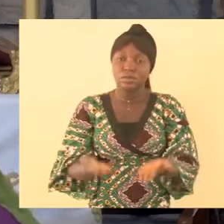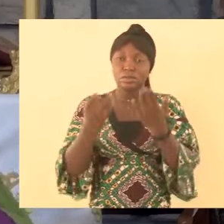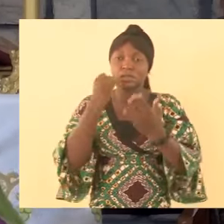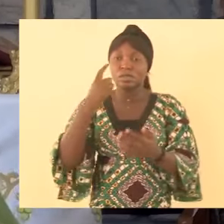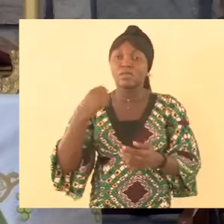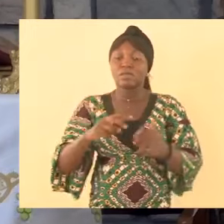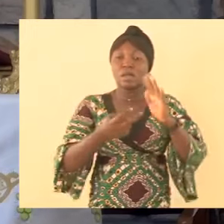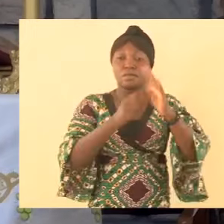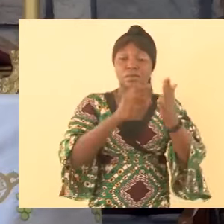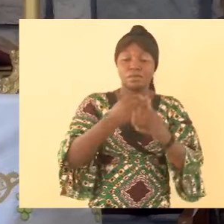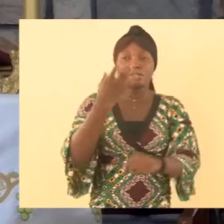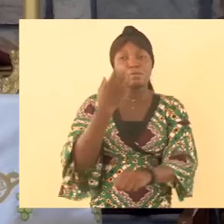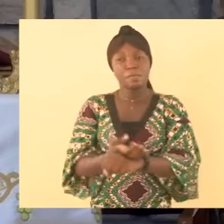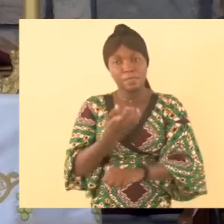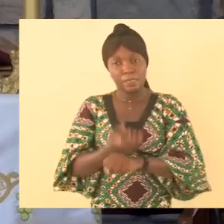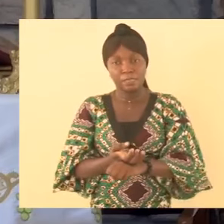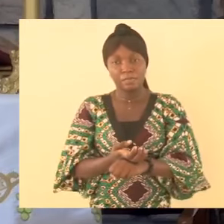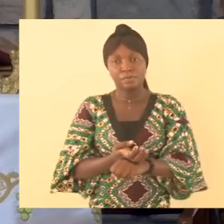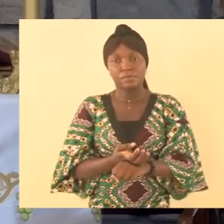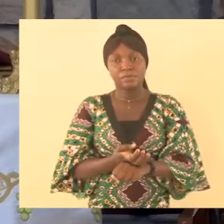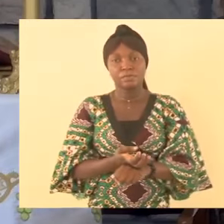fundraising is the opposite of begging.